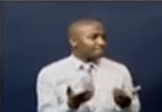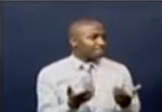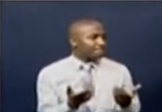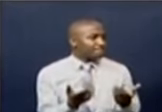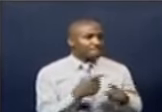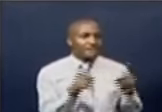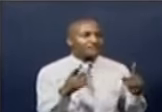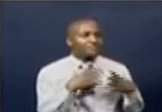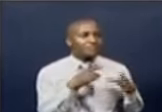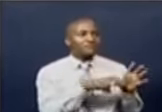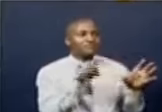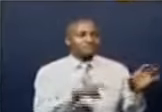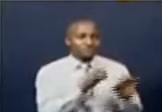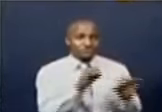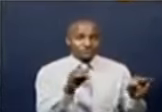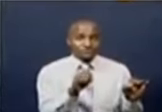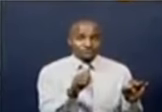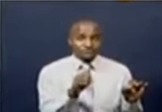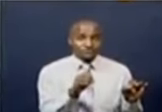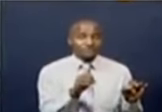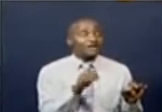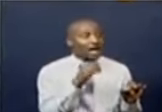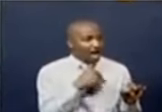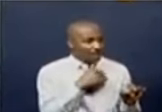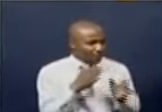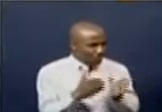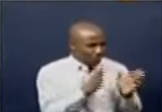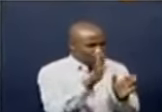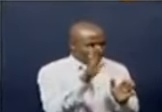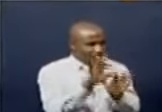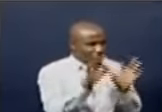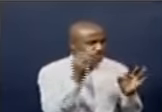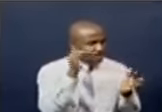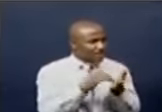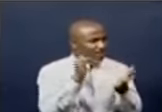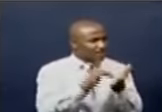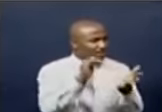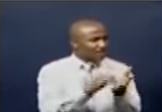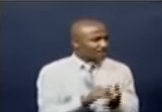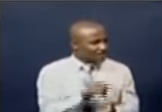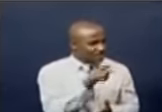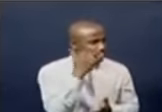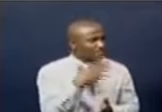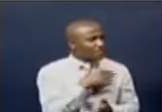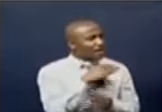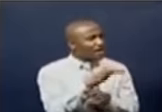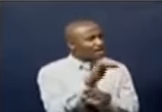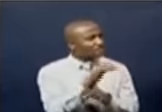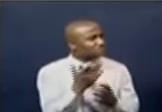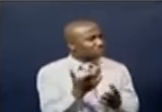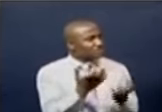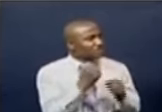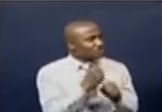really leave office. Remember, like they have their way to get elected again and again and again. That is why I keep asking this question, what really can be done?